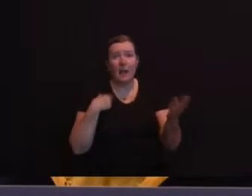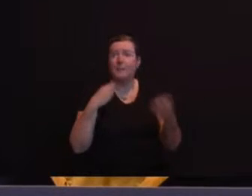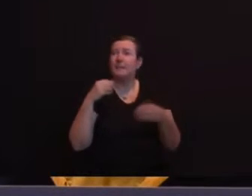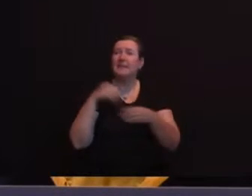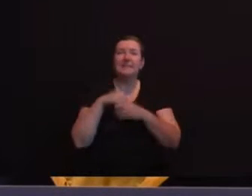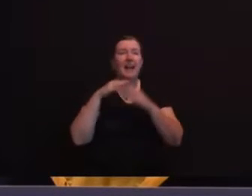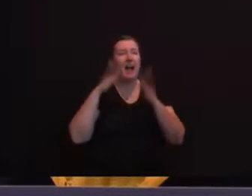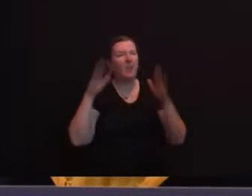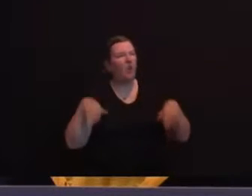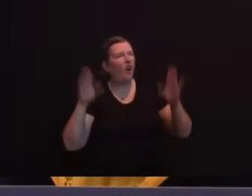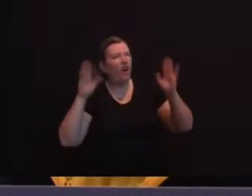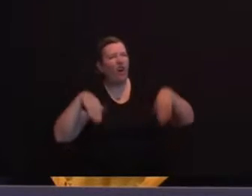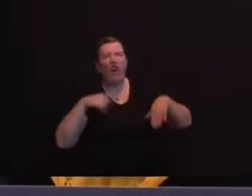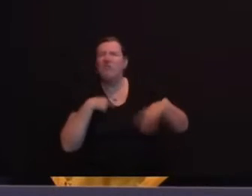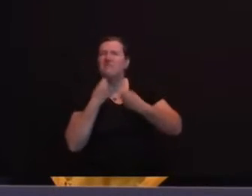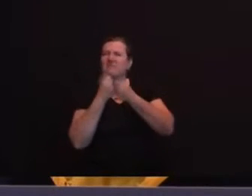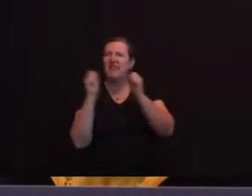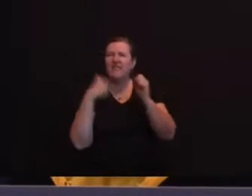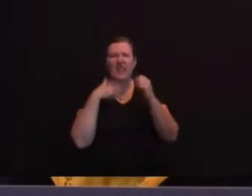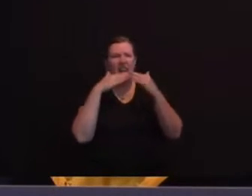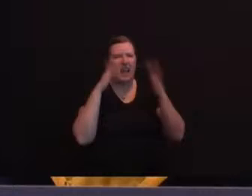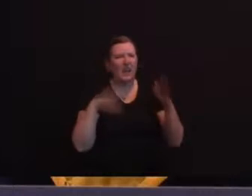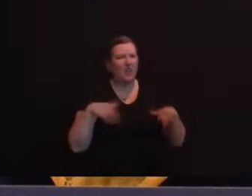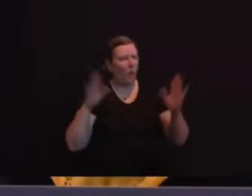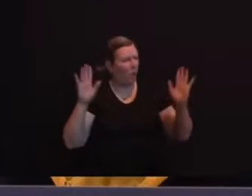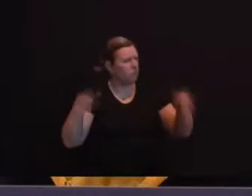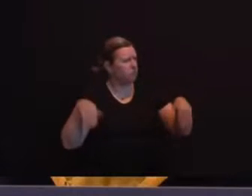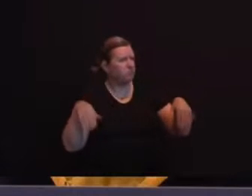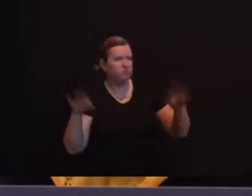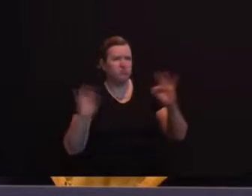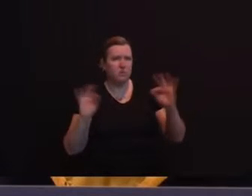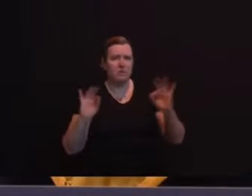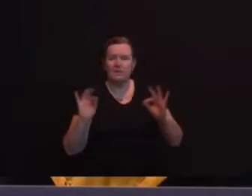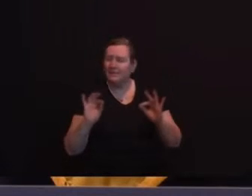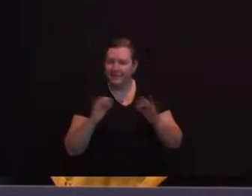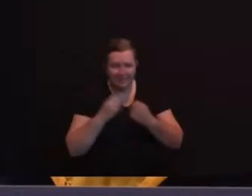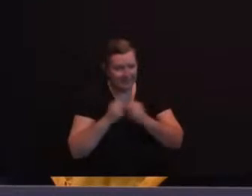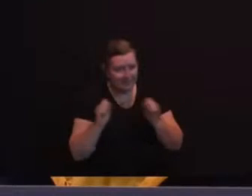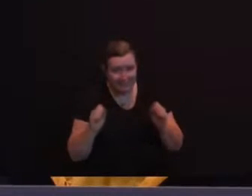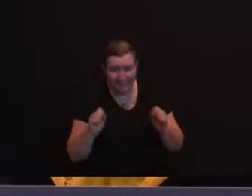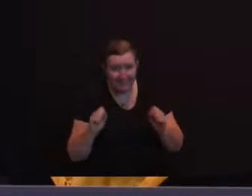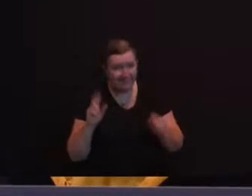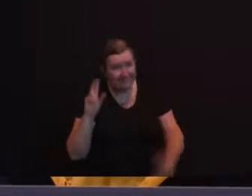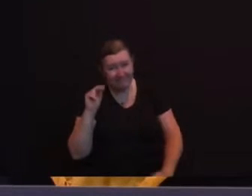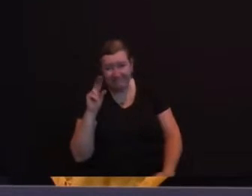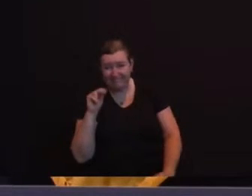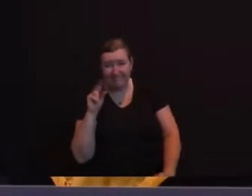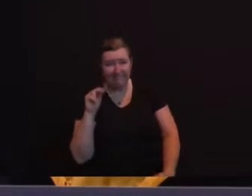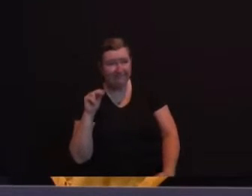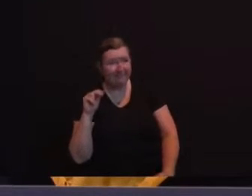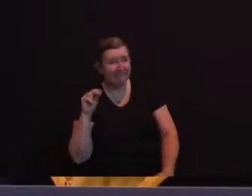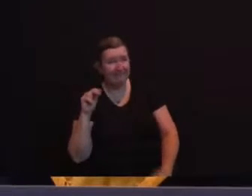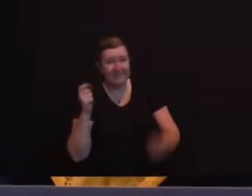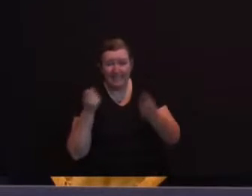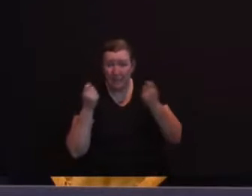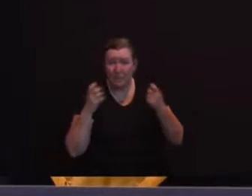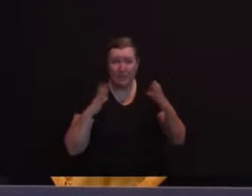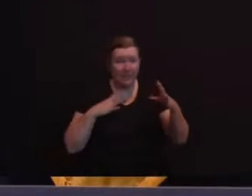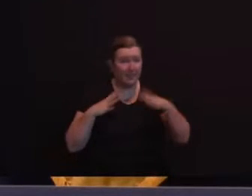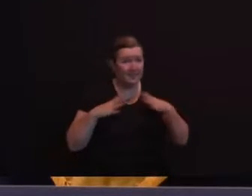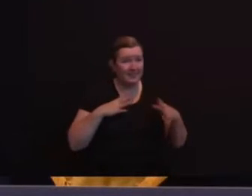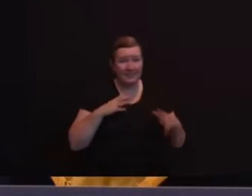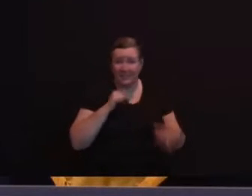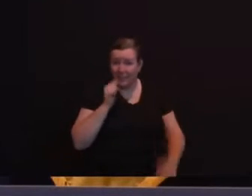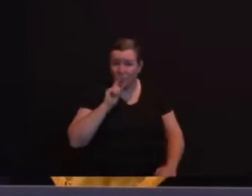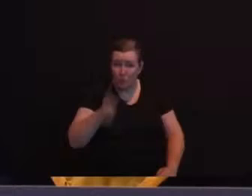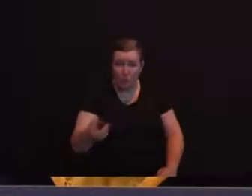some magic doorway. And especially as we celebrate holidays, that's just not true. It is just